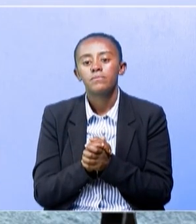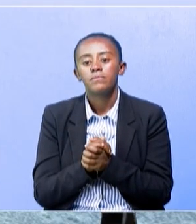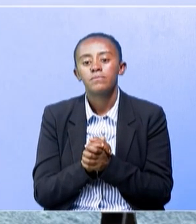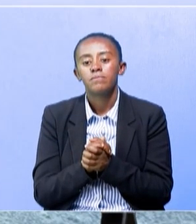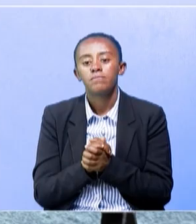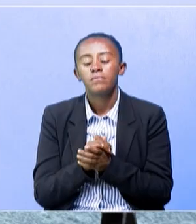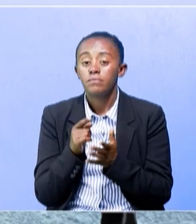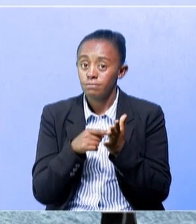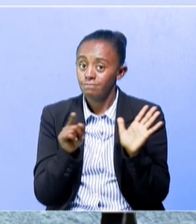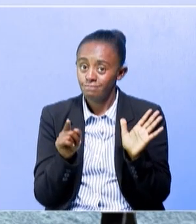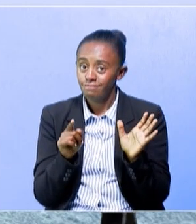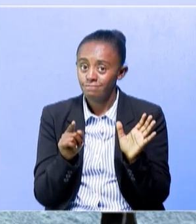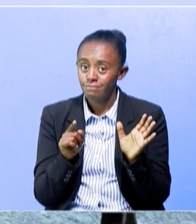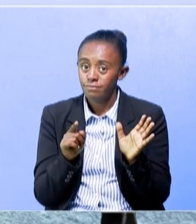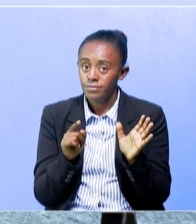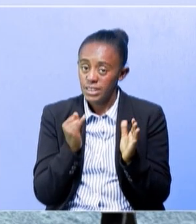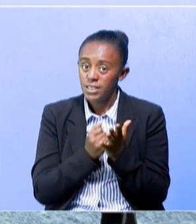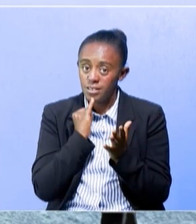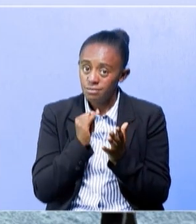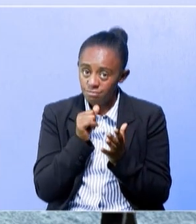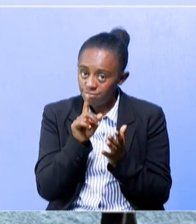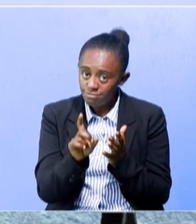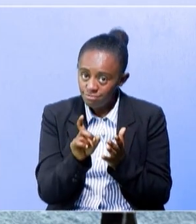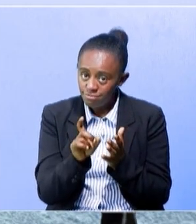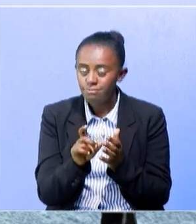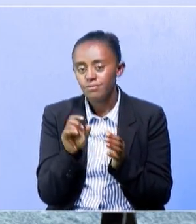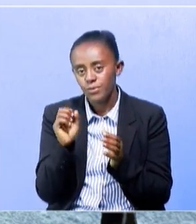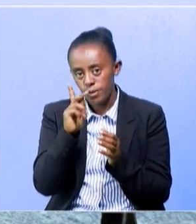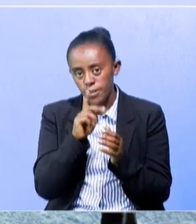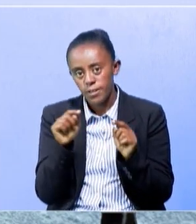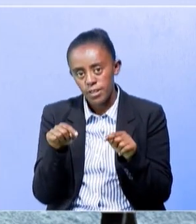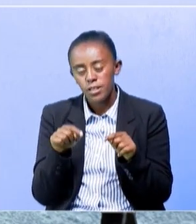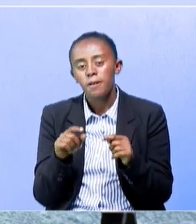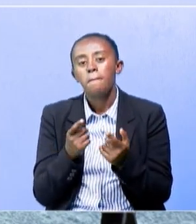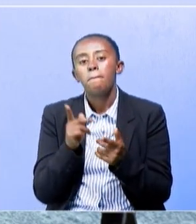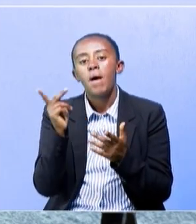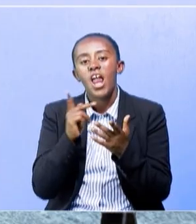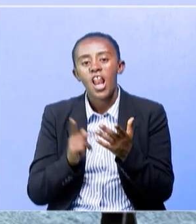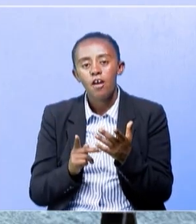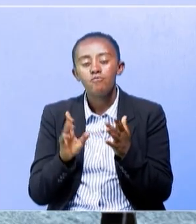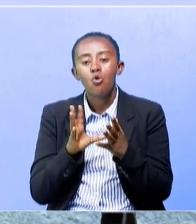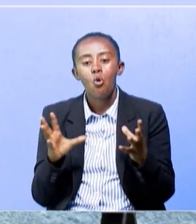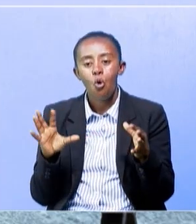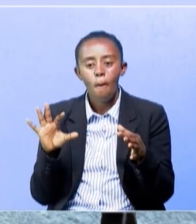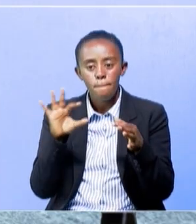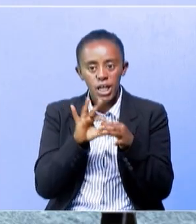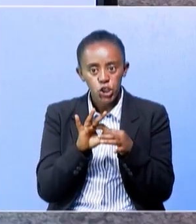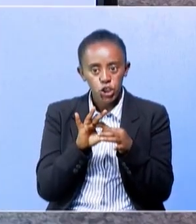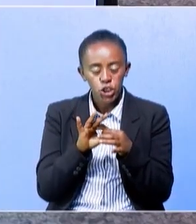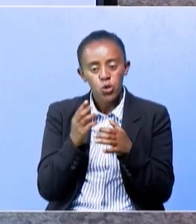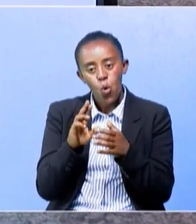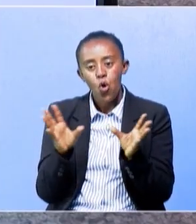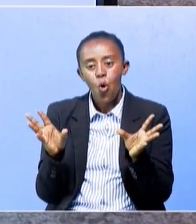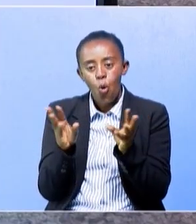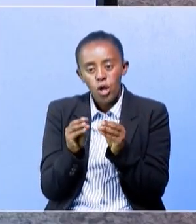I hope this one is clear, isn't it? Good. So a paragraph is a combination of or a